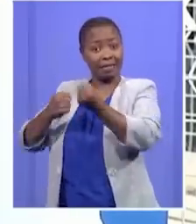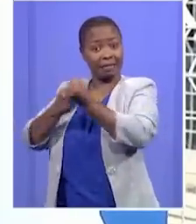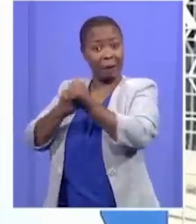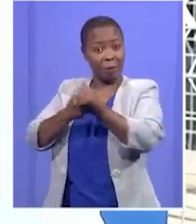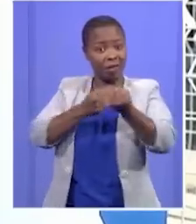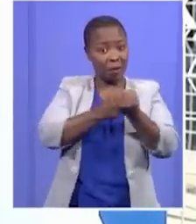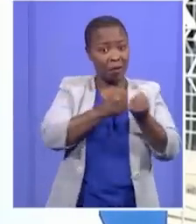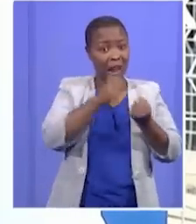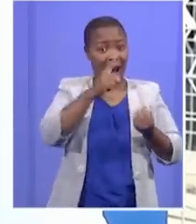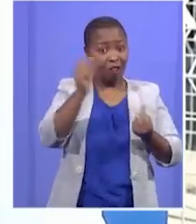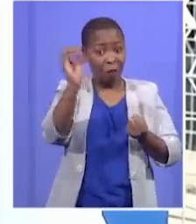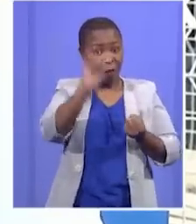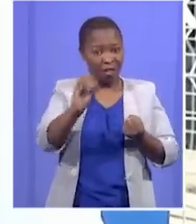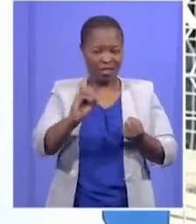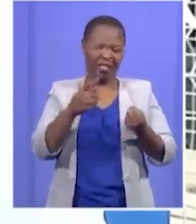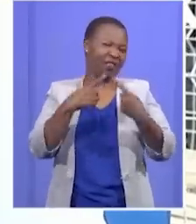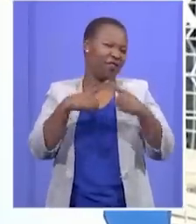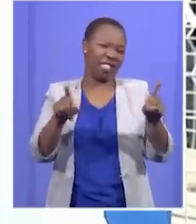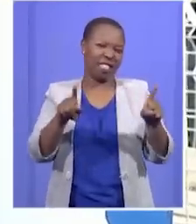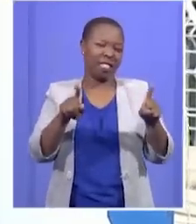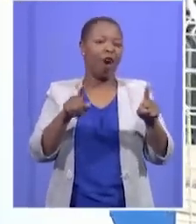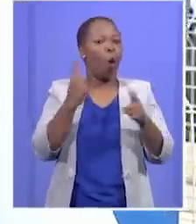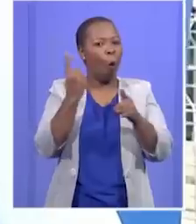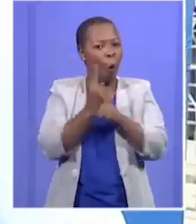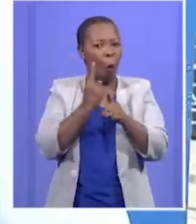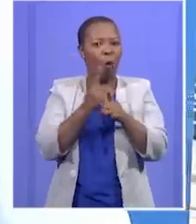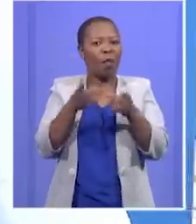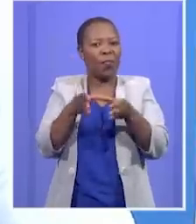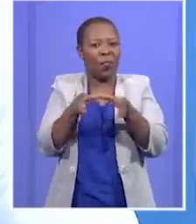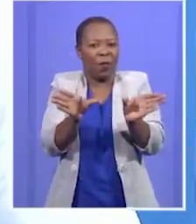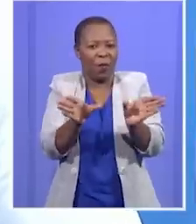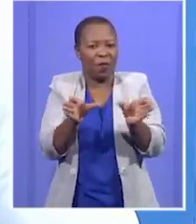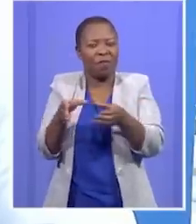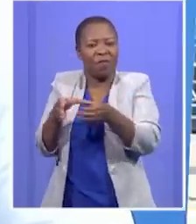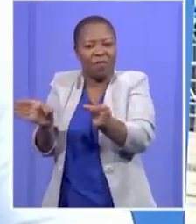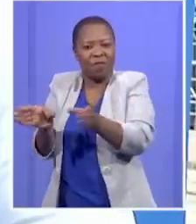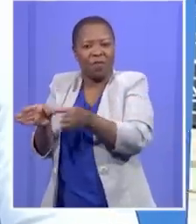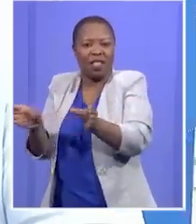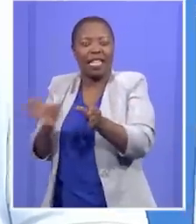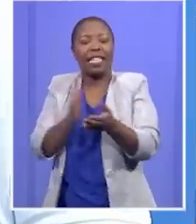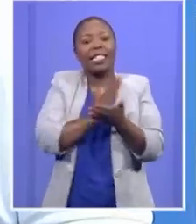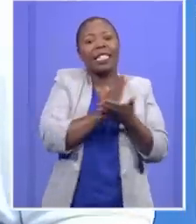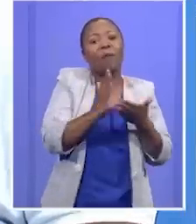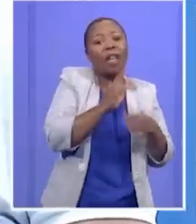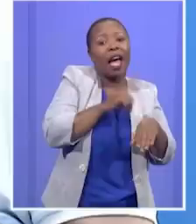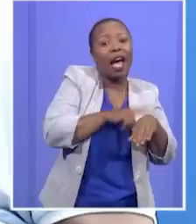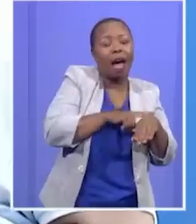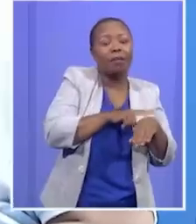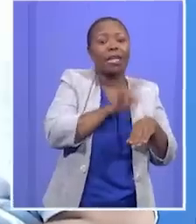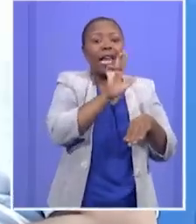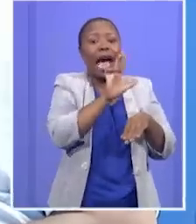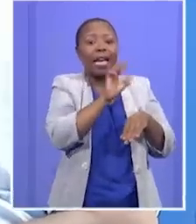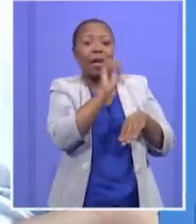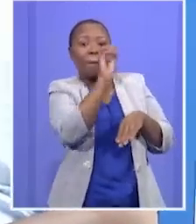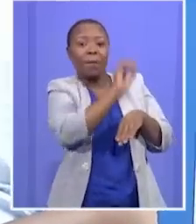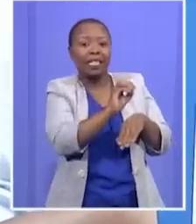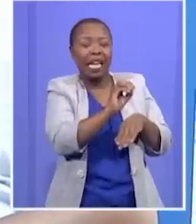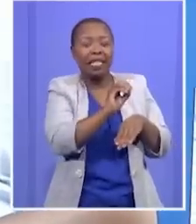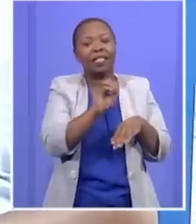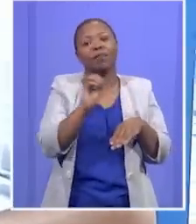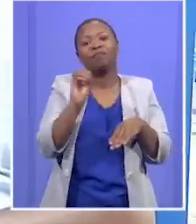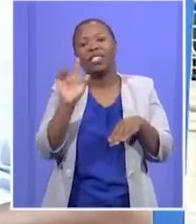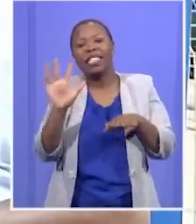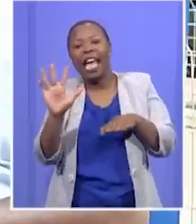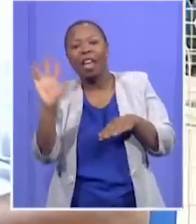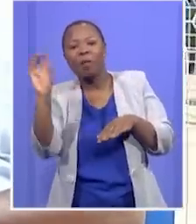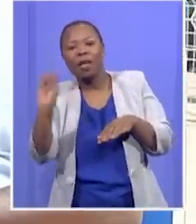would always be split. Sometimes 90%, 10%, sometimes 50-50, and